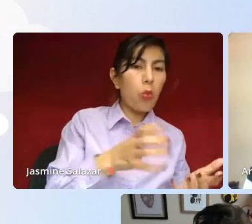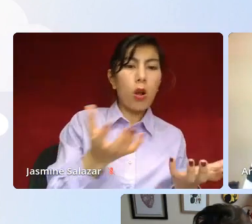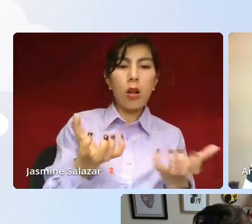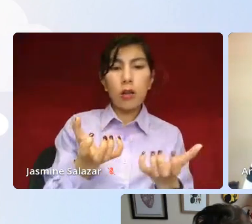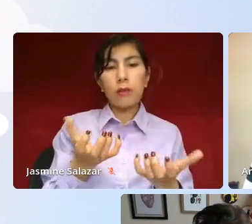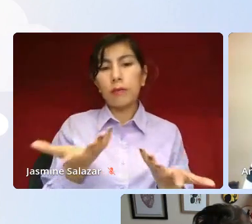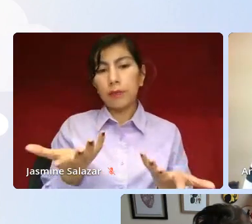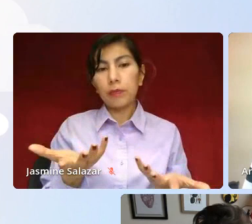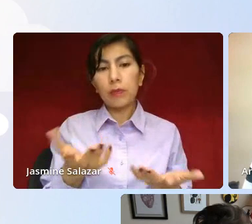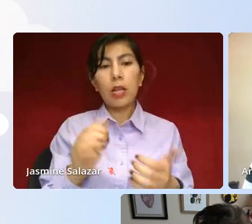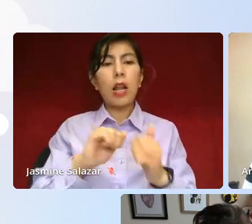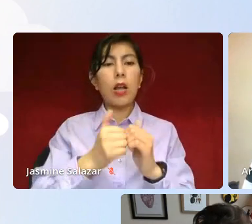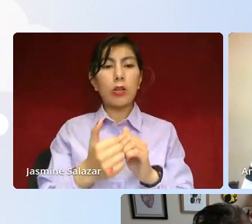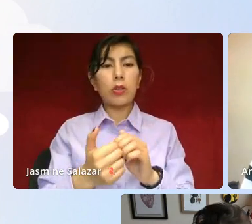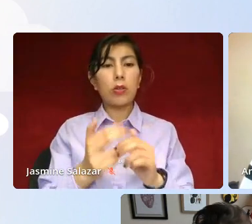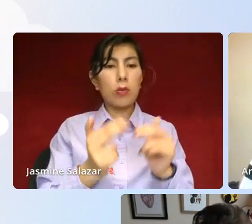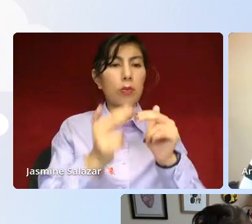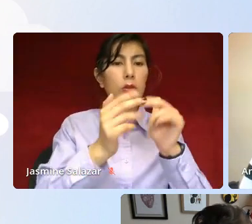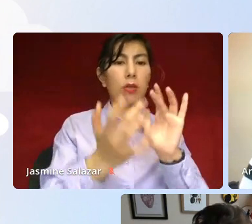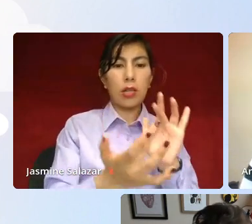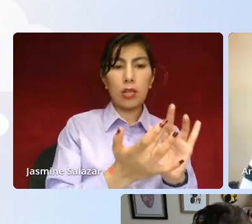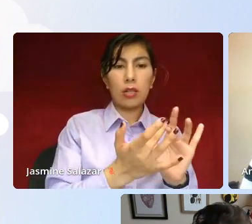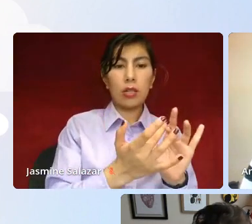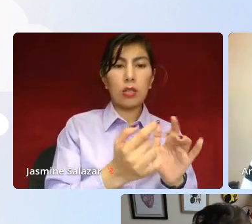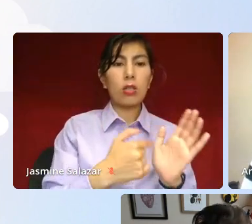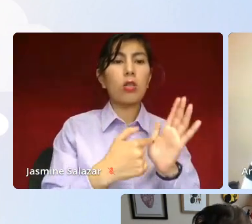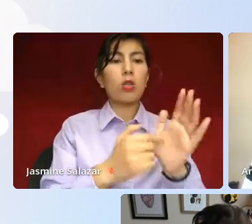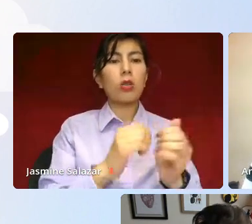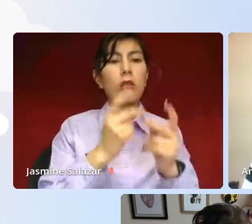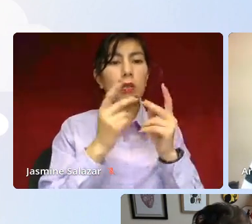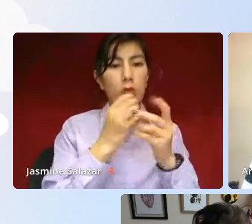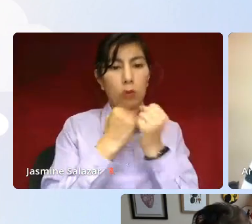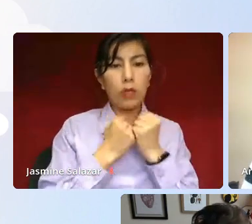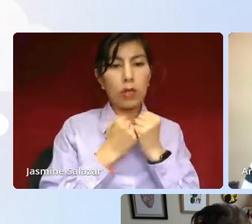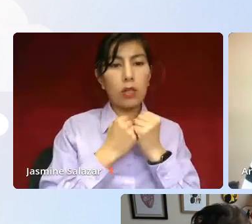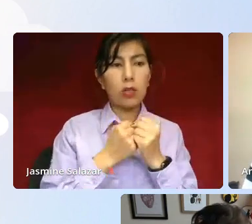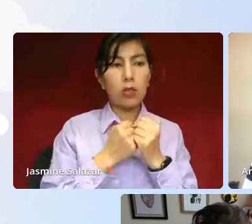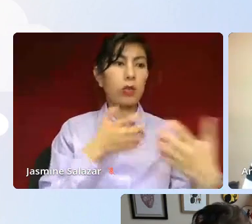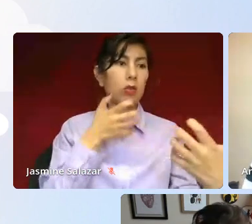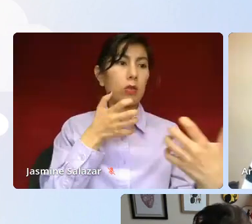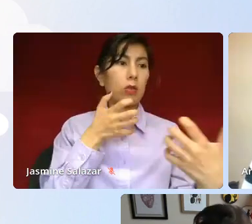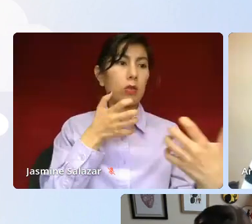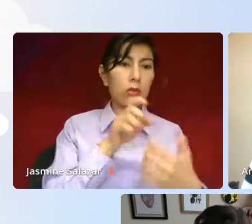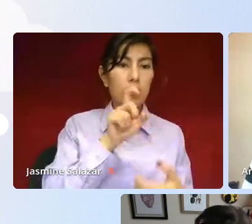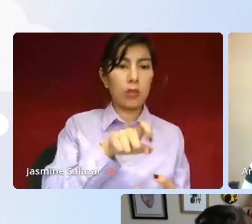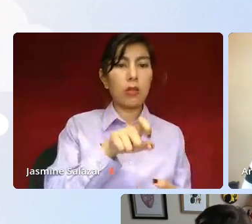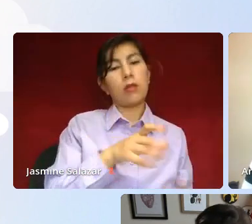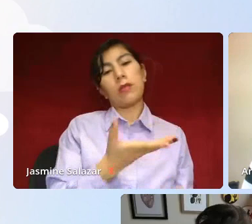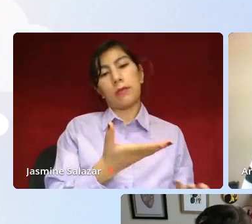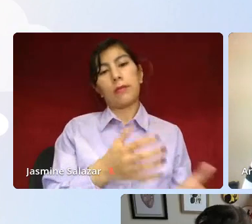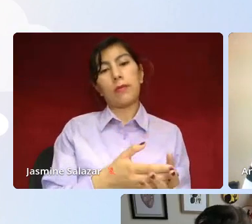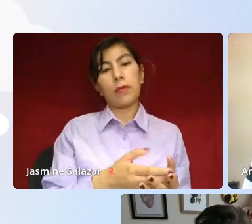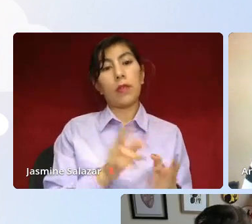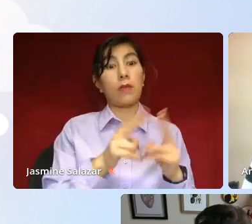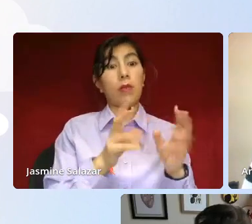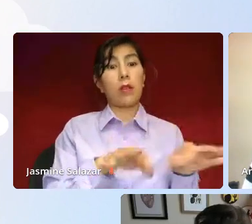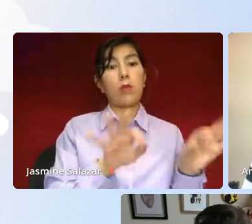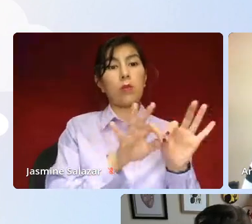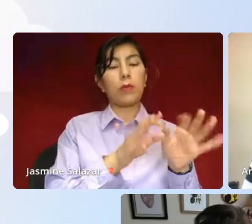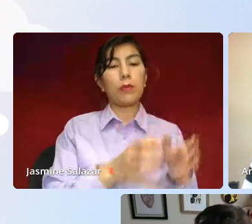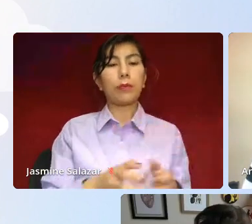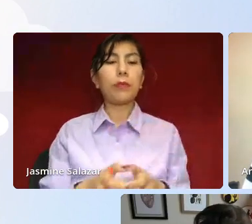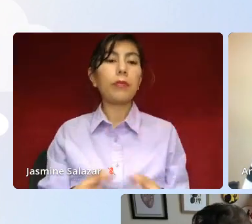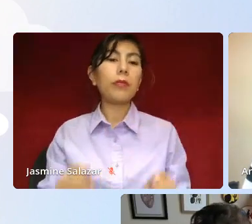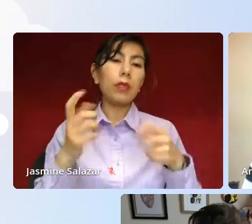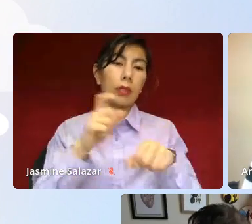to build that connection and show that you care to meet those demands? It's very, very important. A lot of times when we